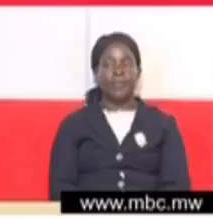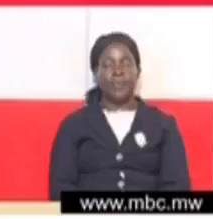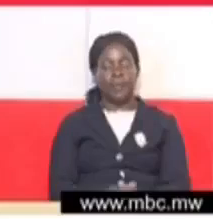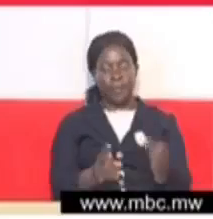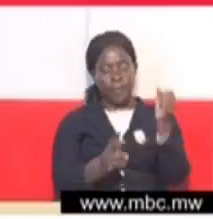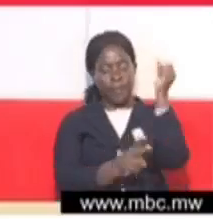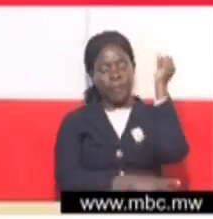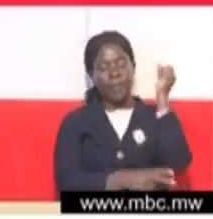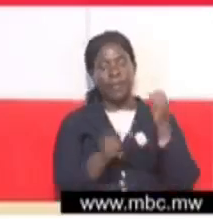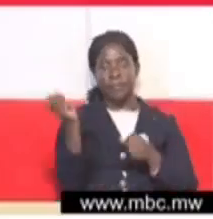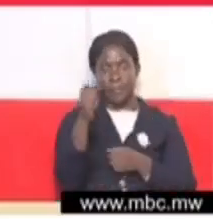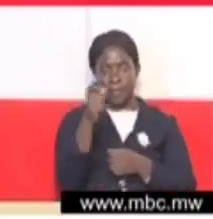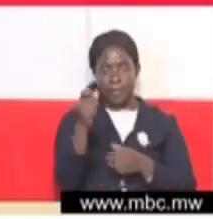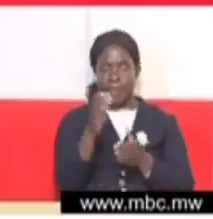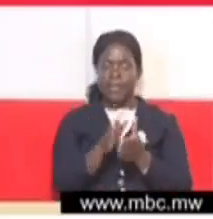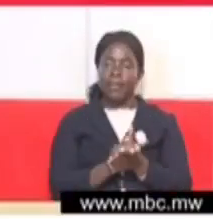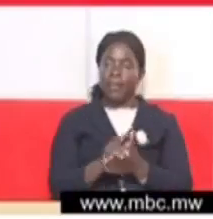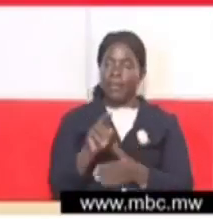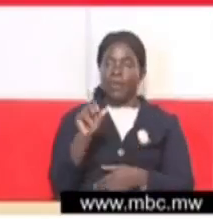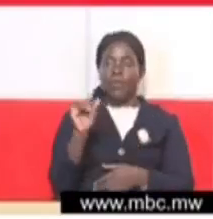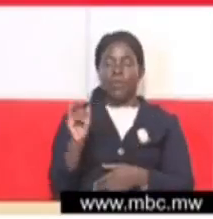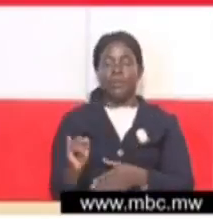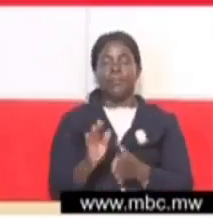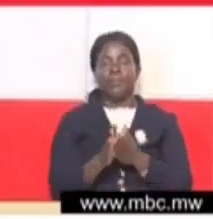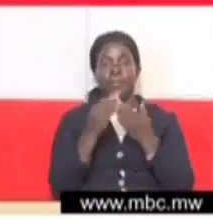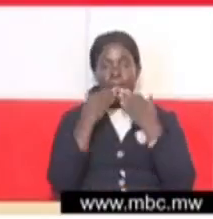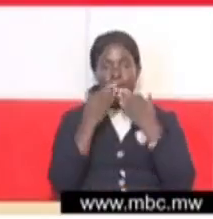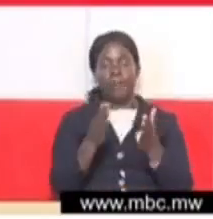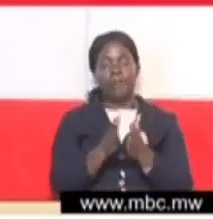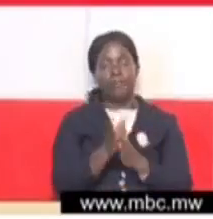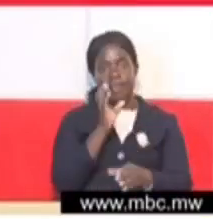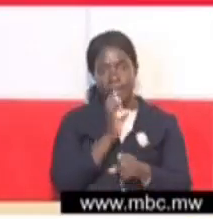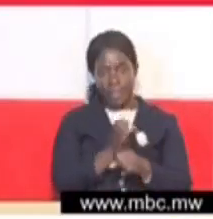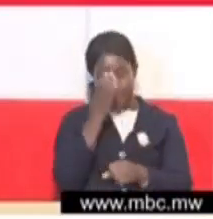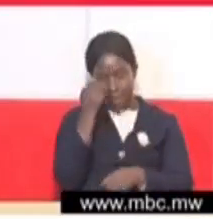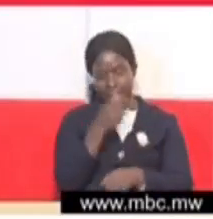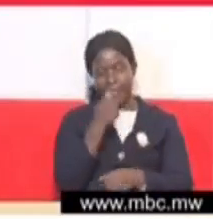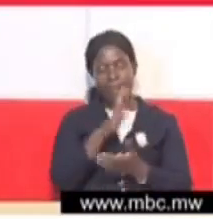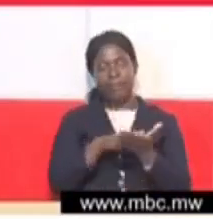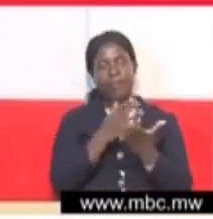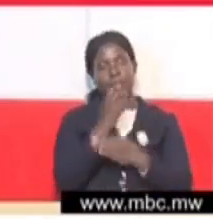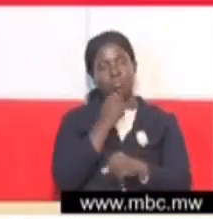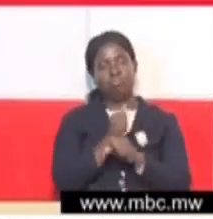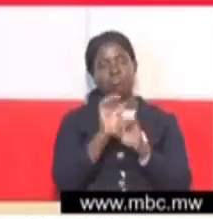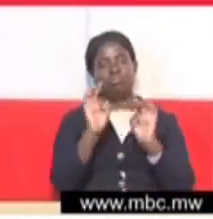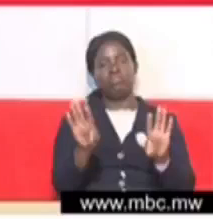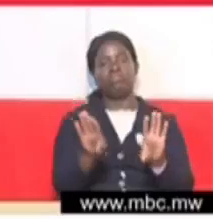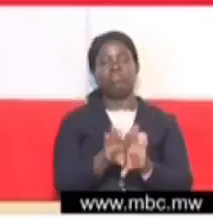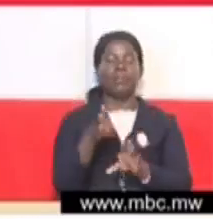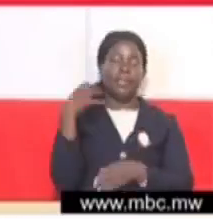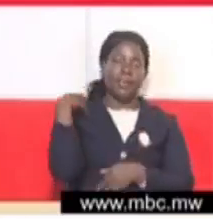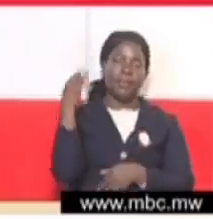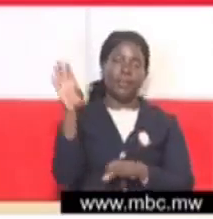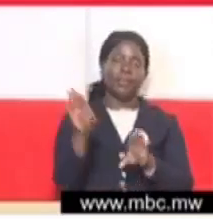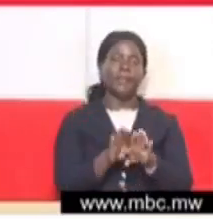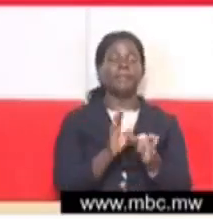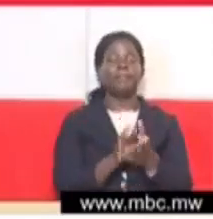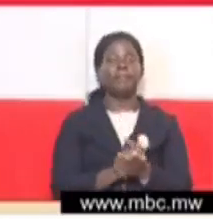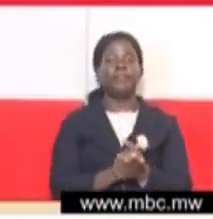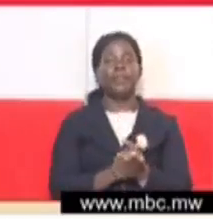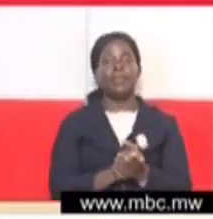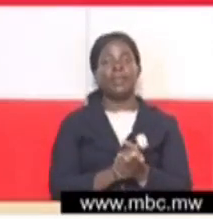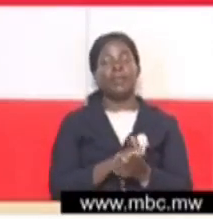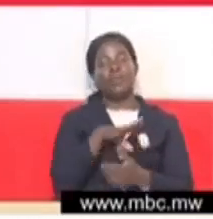Vice President Dr. Michael Usi has applauded the Anglican Church for working effectively with government in enhancing